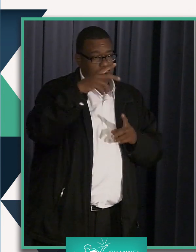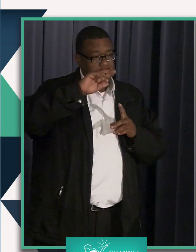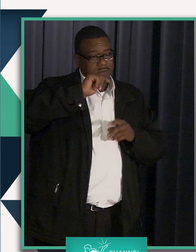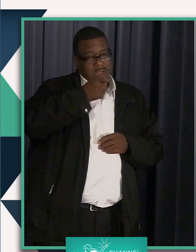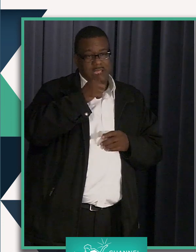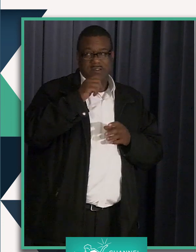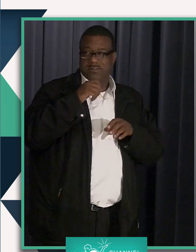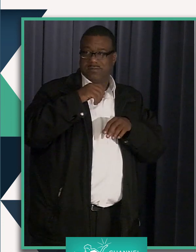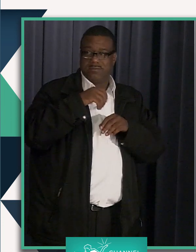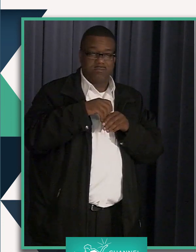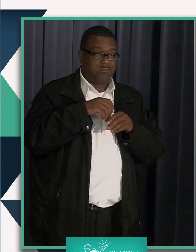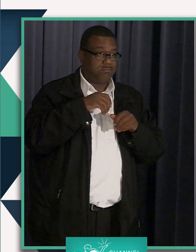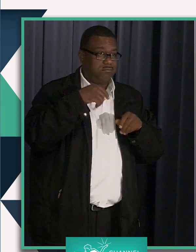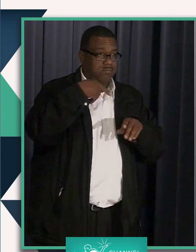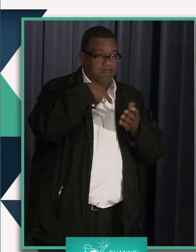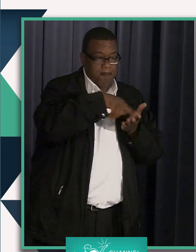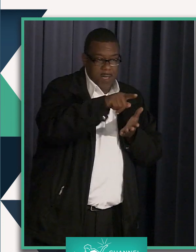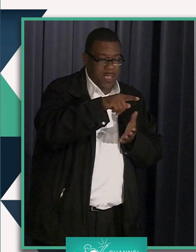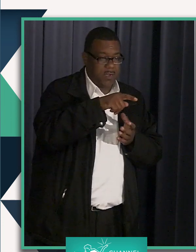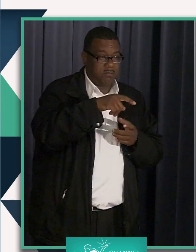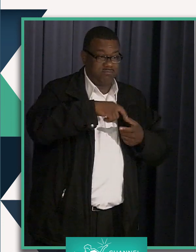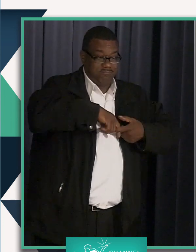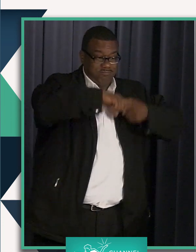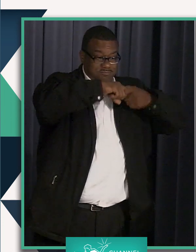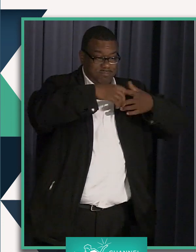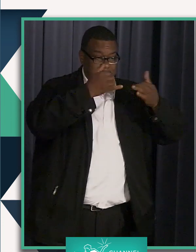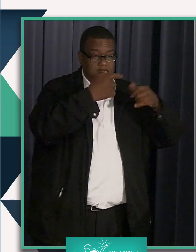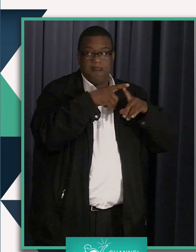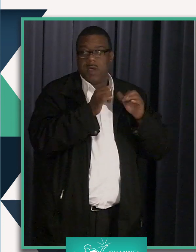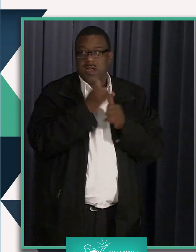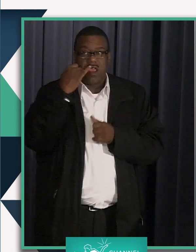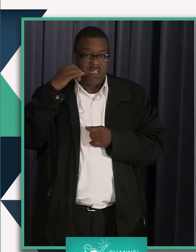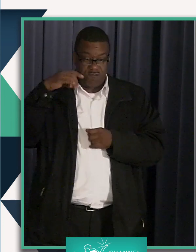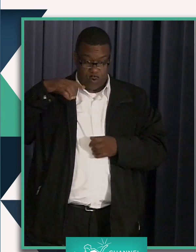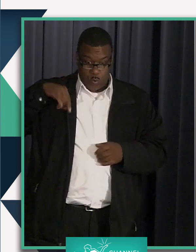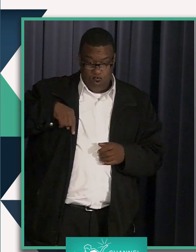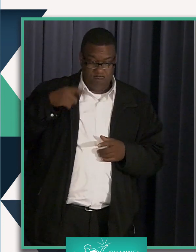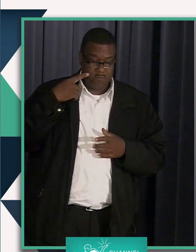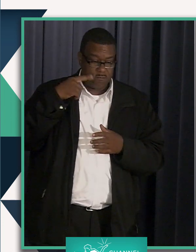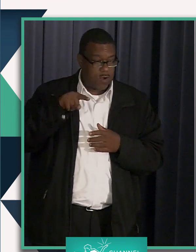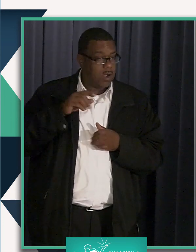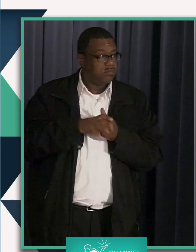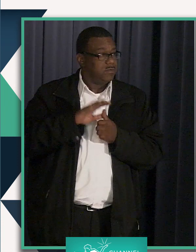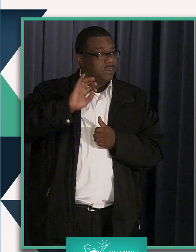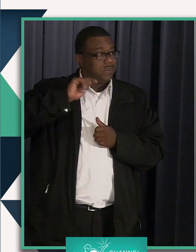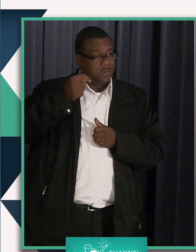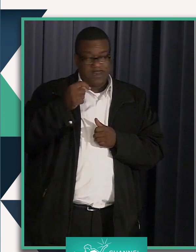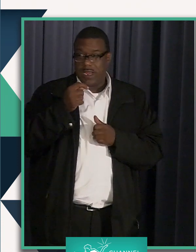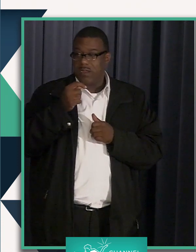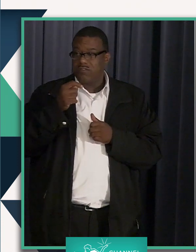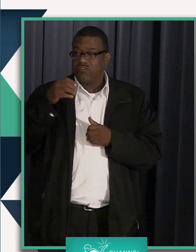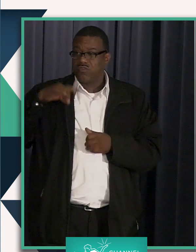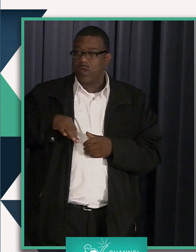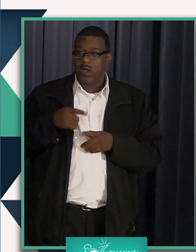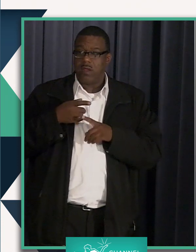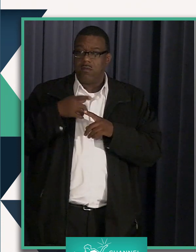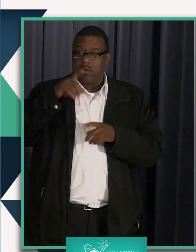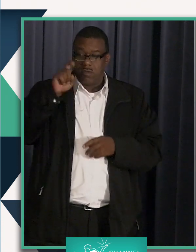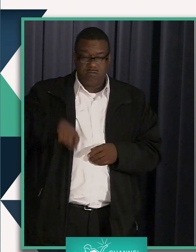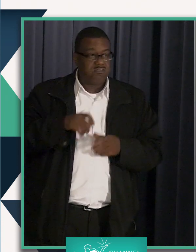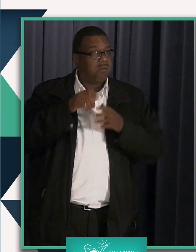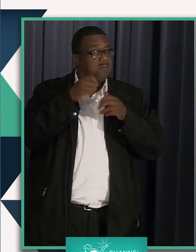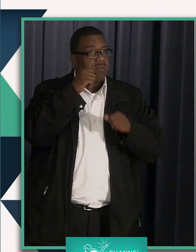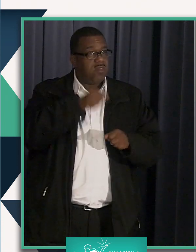hold. If you qualify for the advanced child tax credit, you should have gotten a letter from the IRS